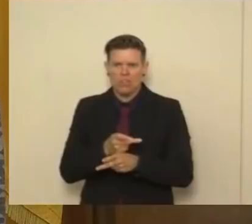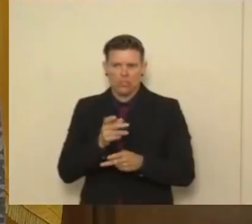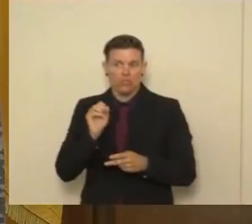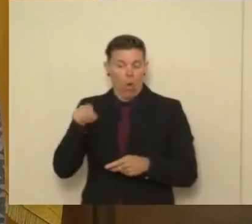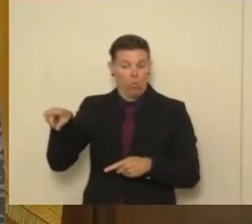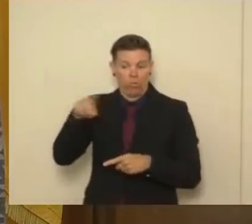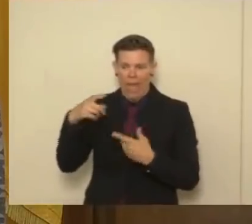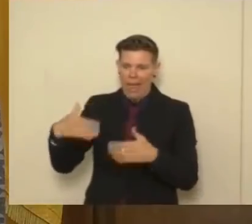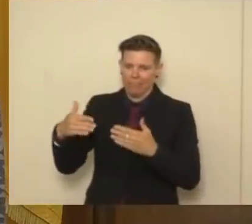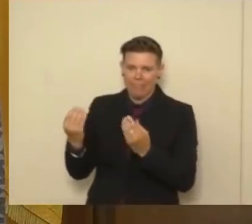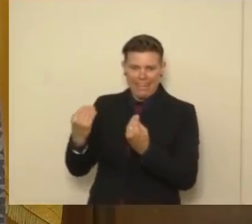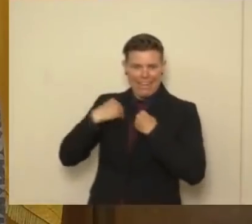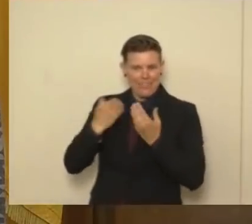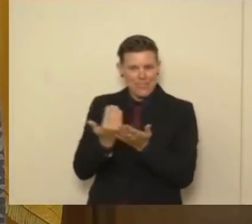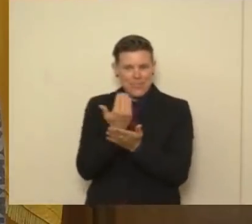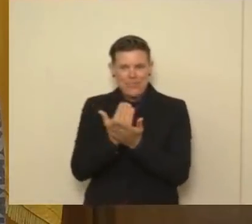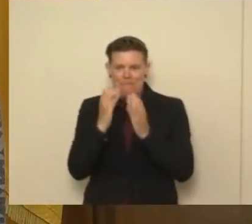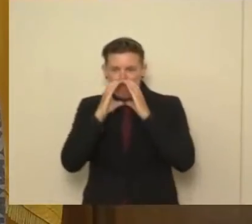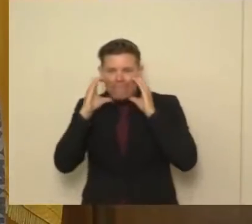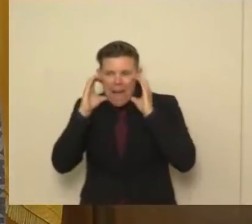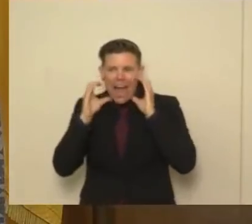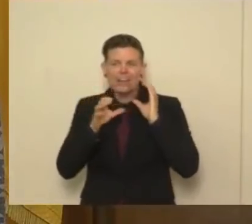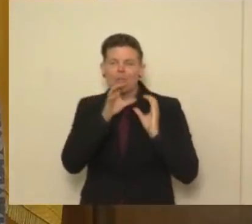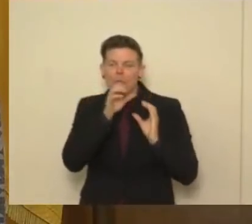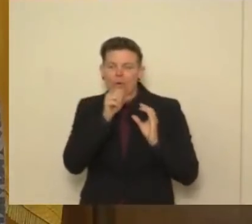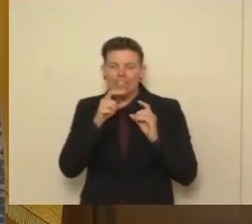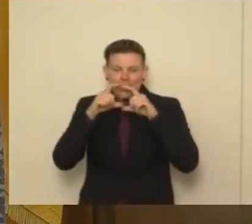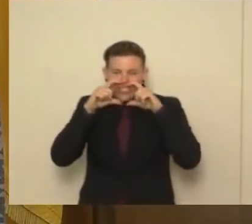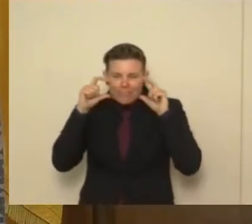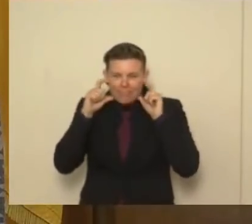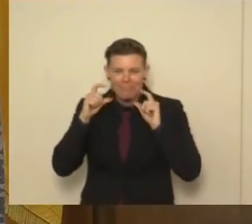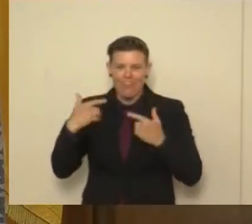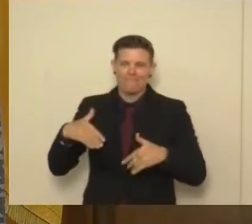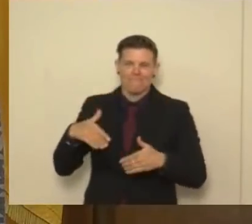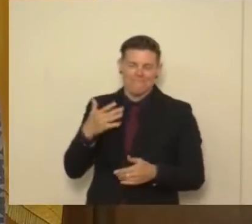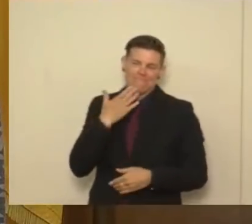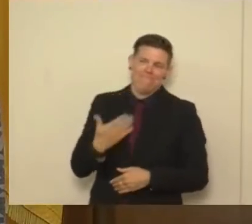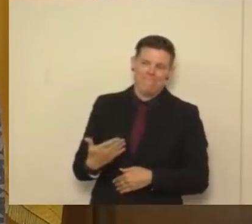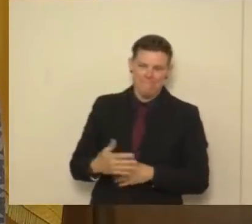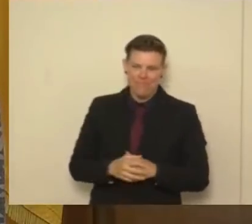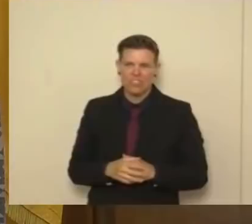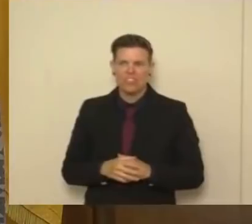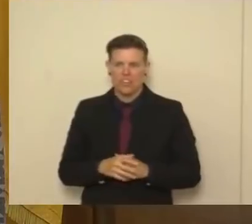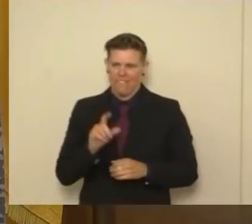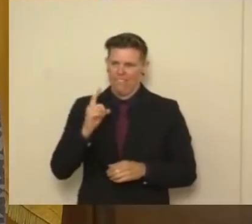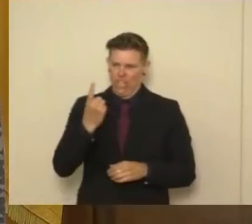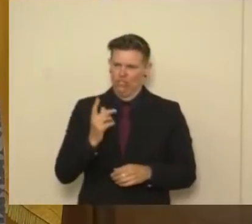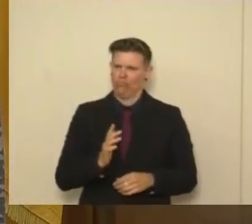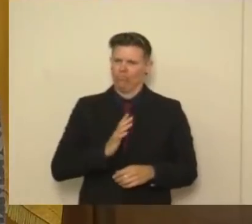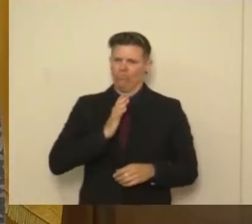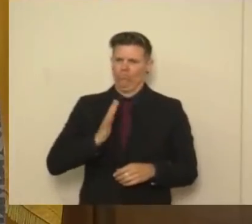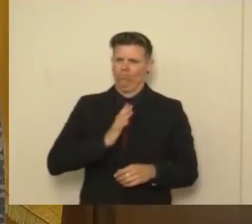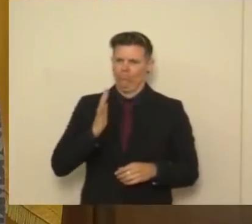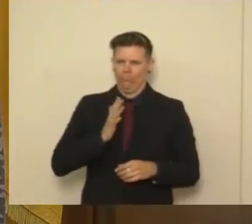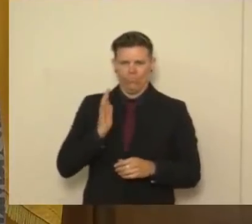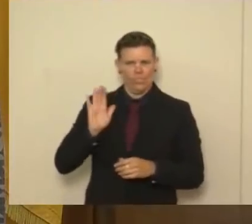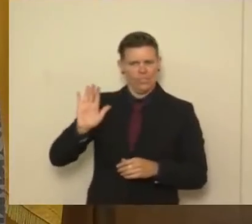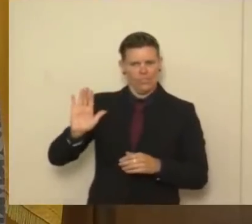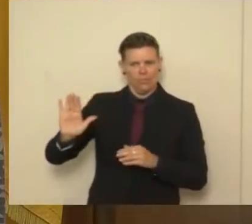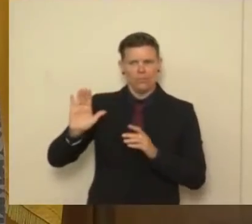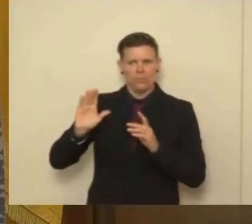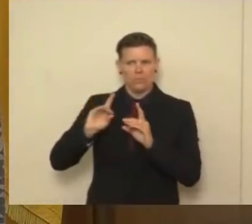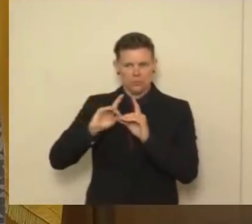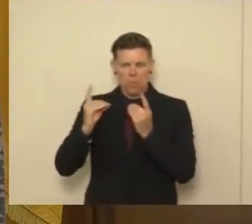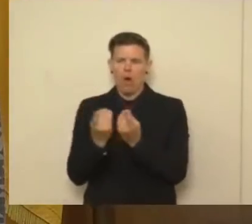today with their logo. Oops, other side. This is the first official day of that department. We have